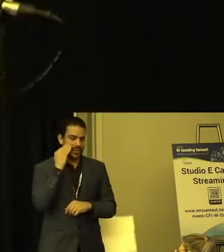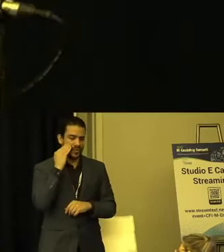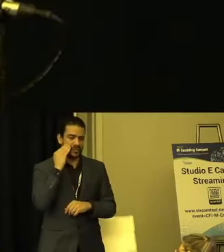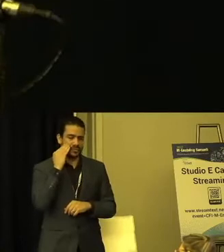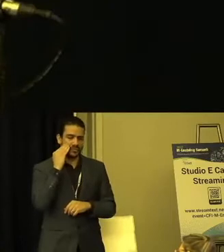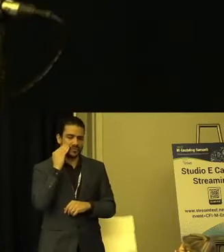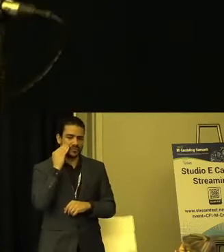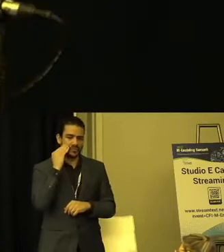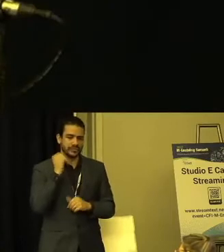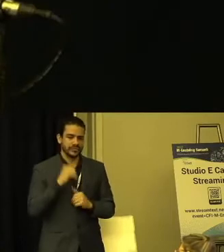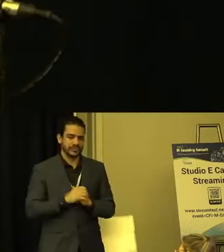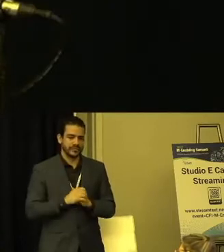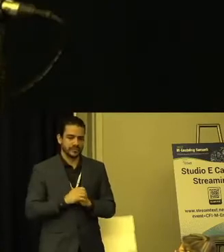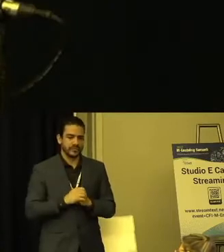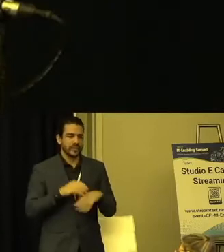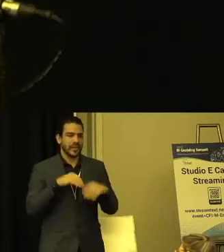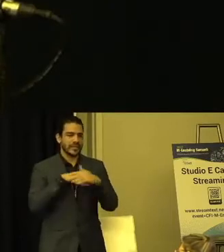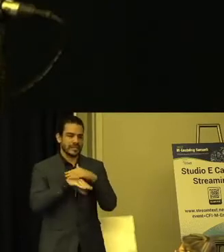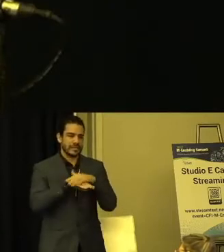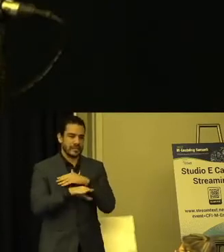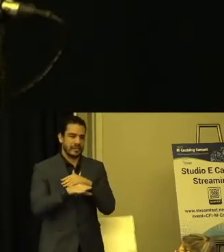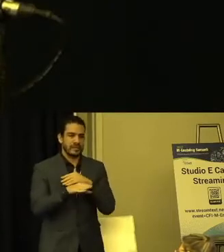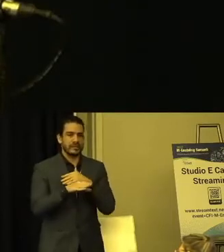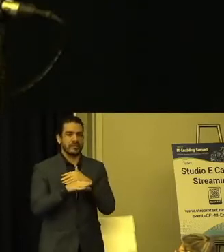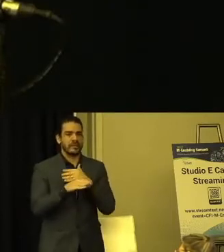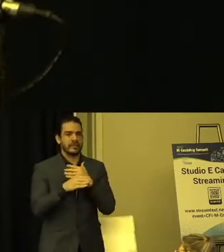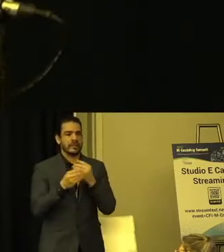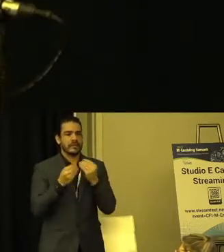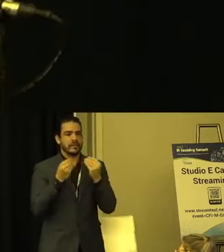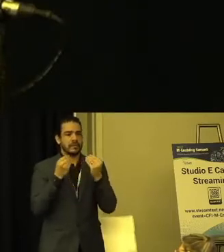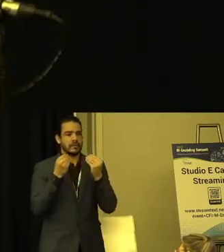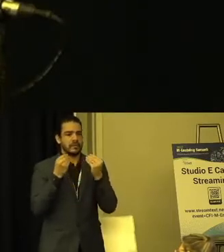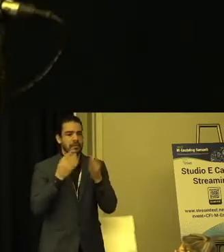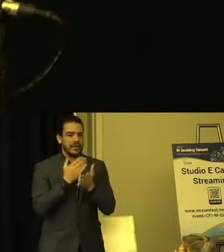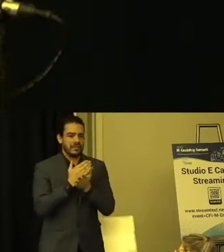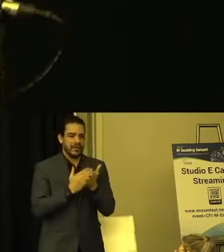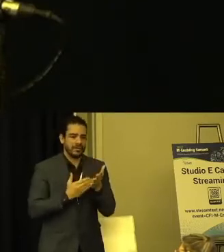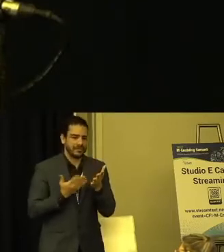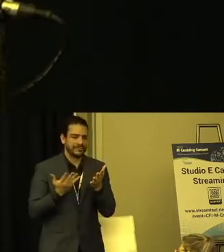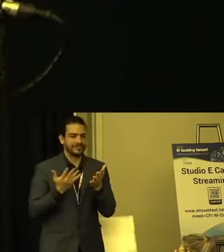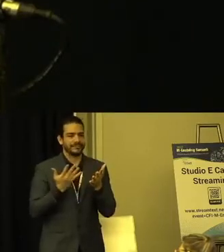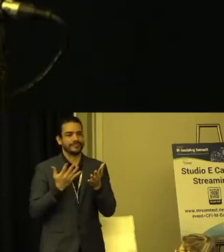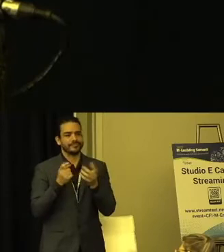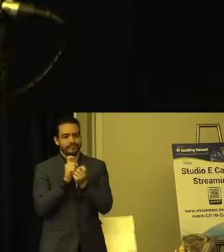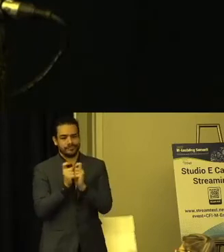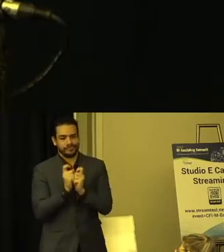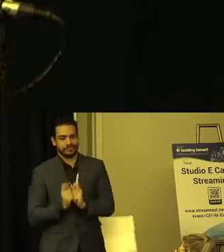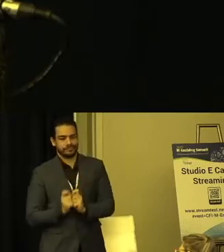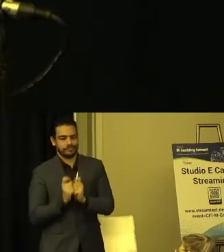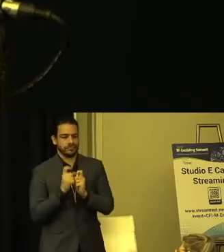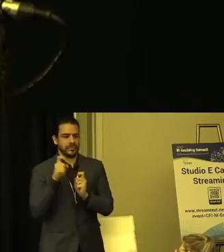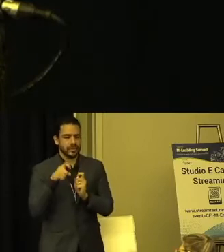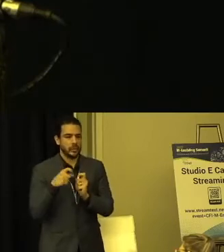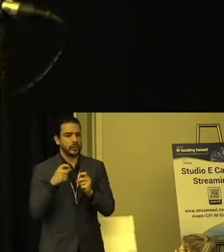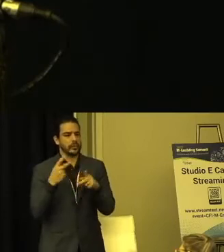accessibility has a lot of manual components, has a lot of complexity.